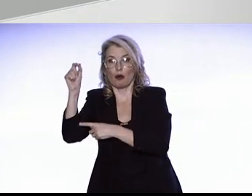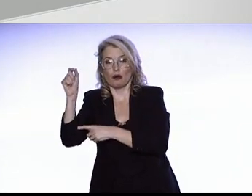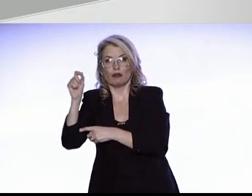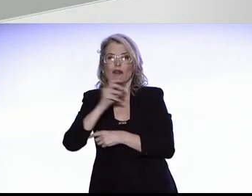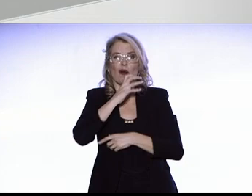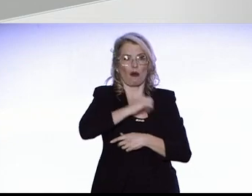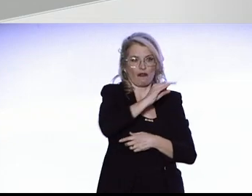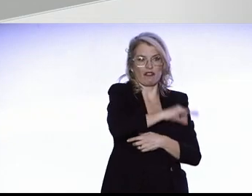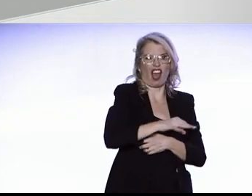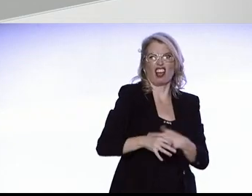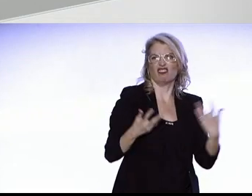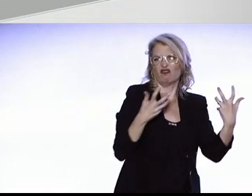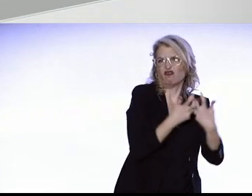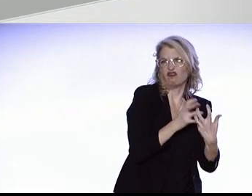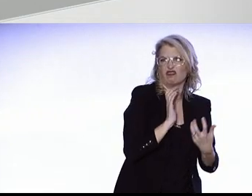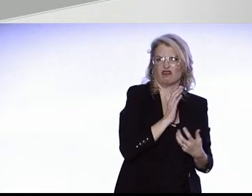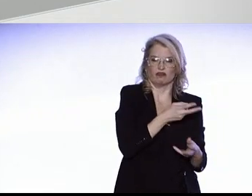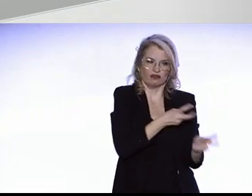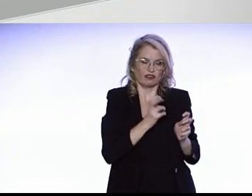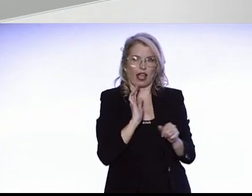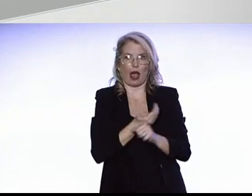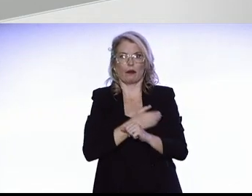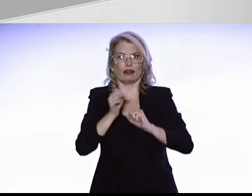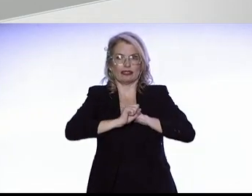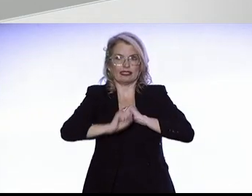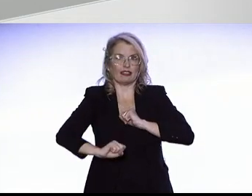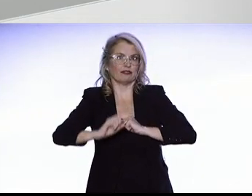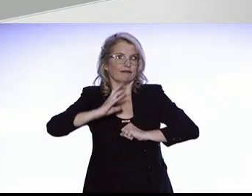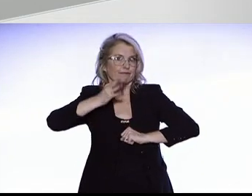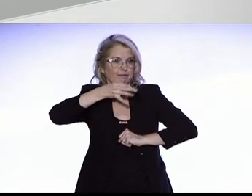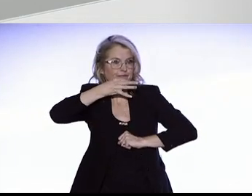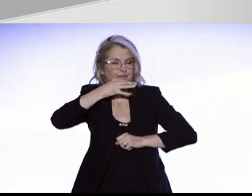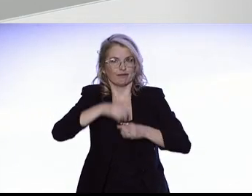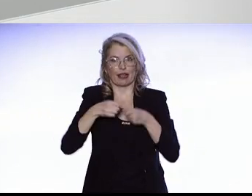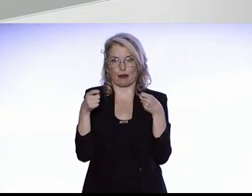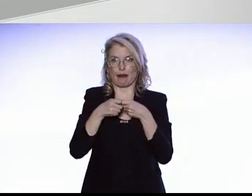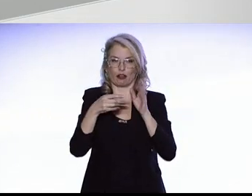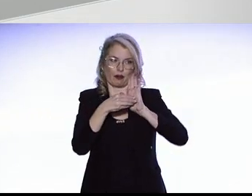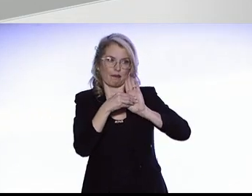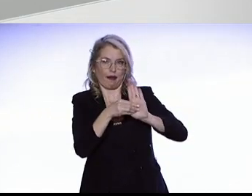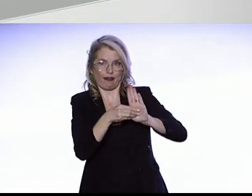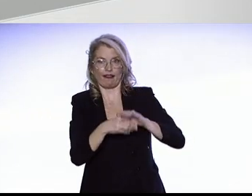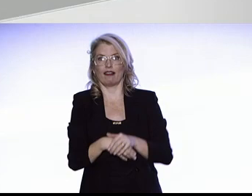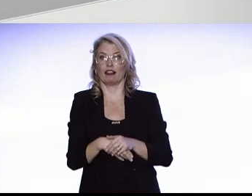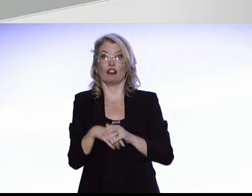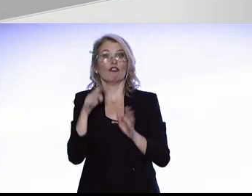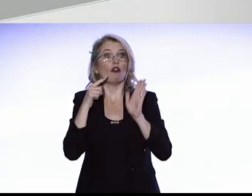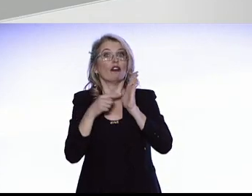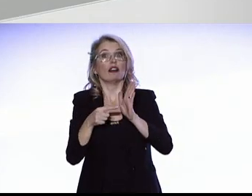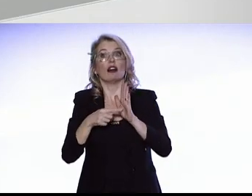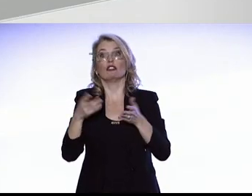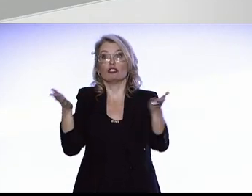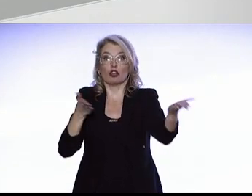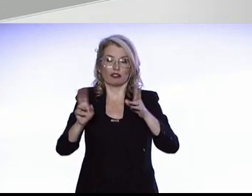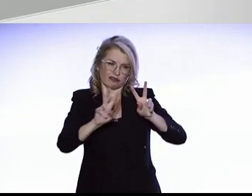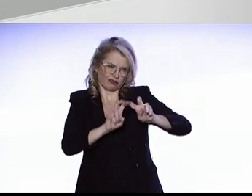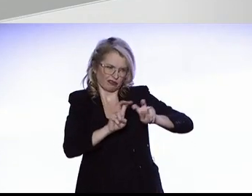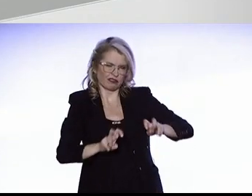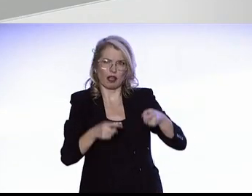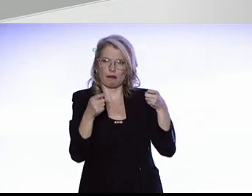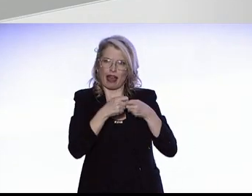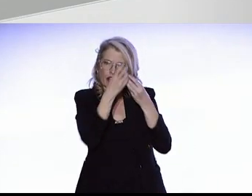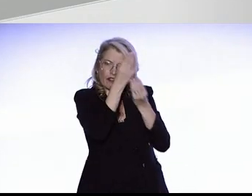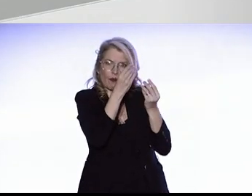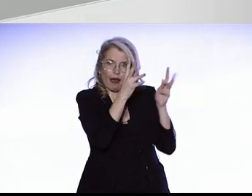solution which draws on our extensive expertise in battery modeling. The service analyzes battery